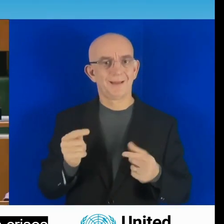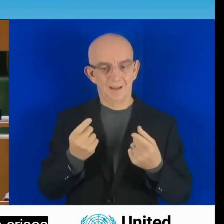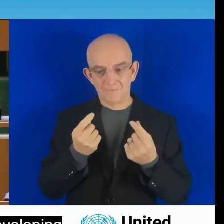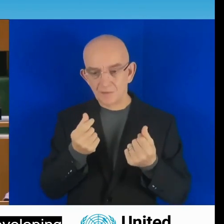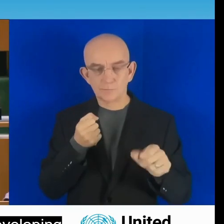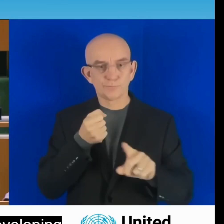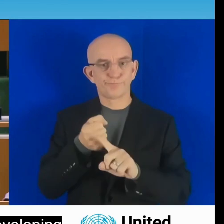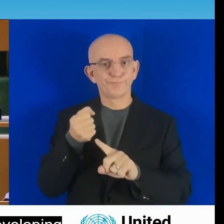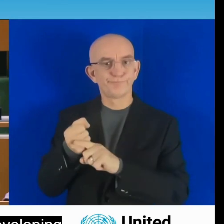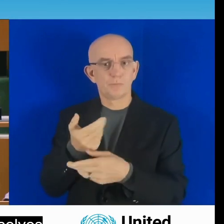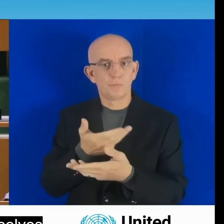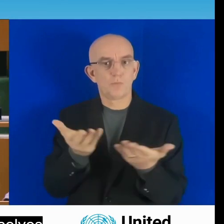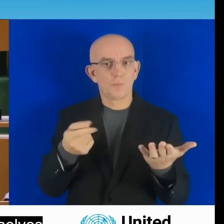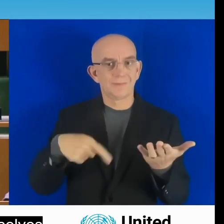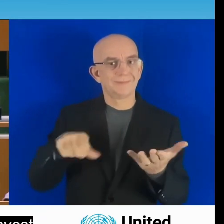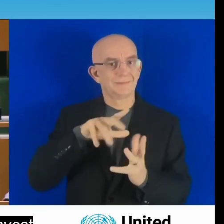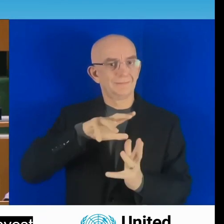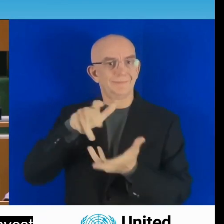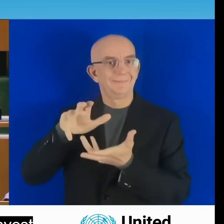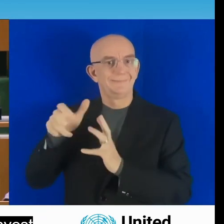the SDGs, and in climate.